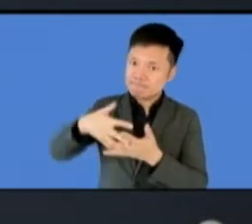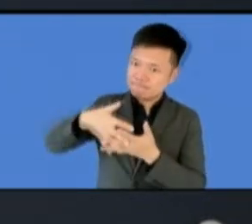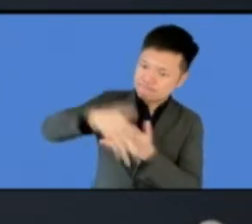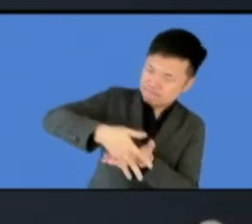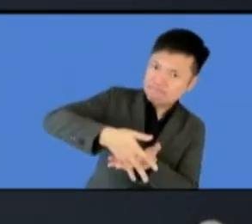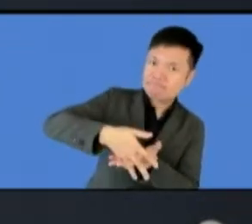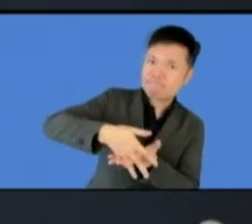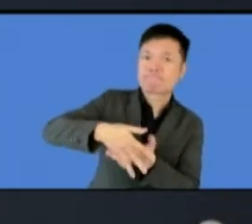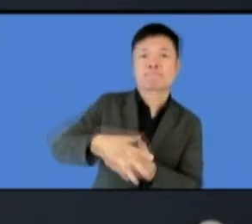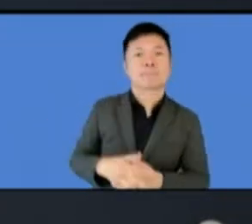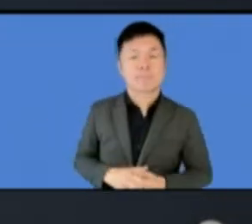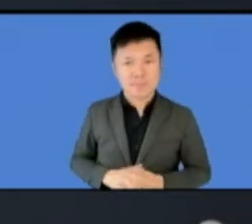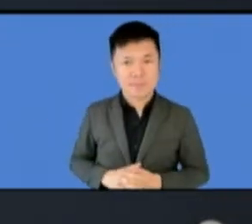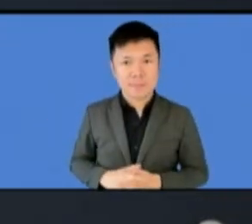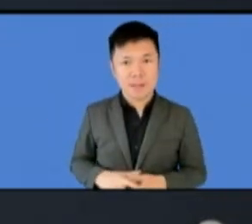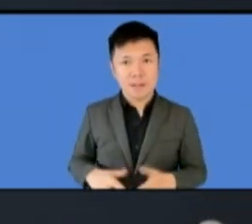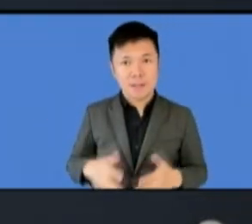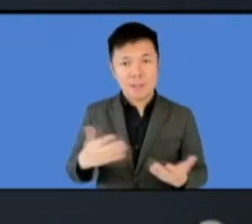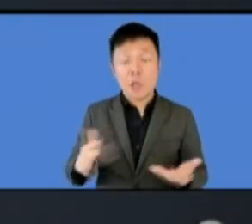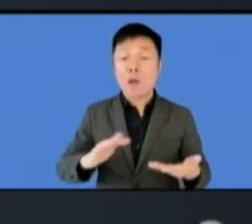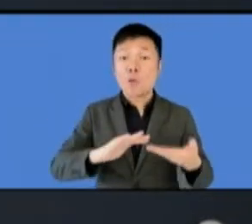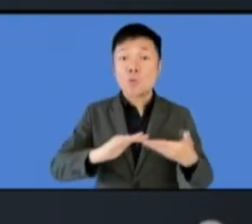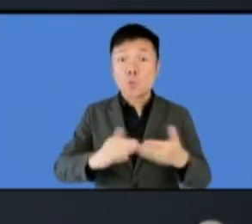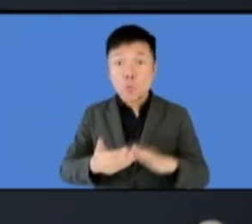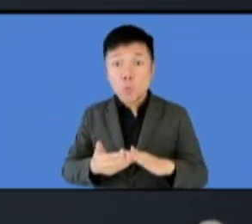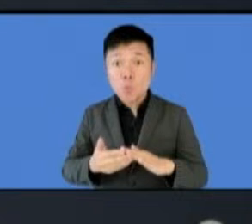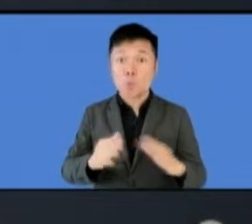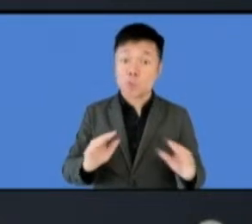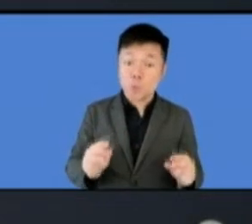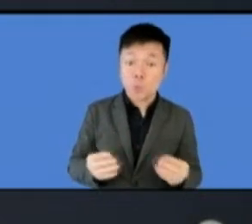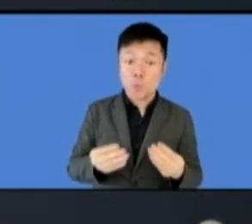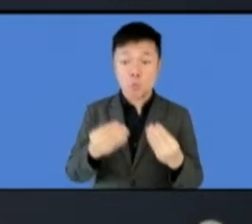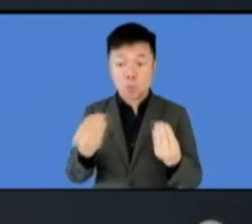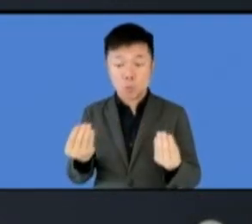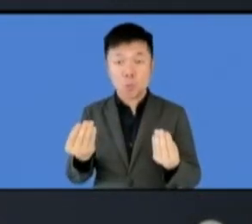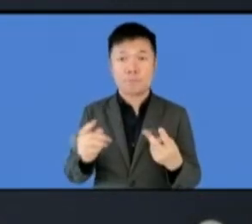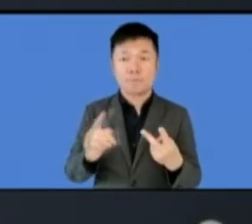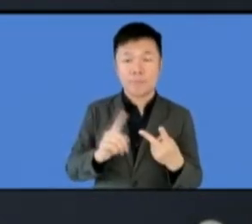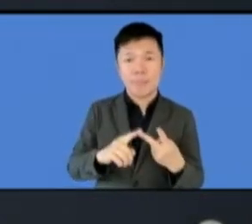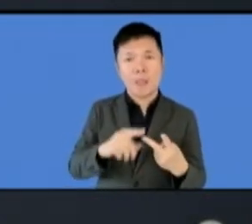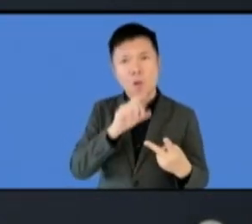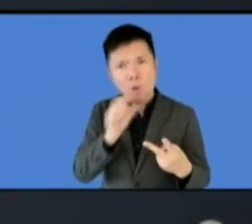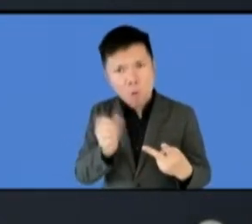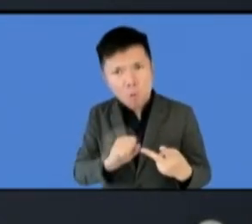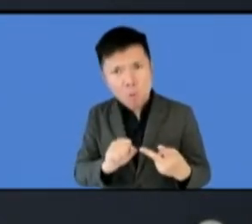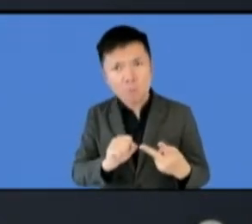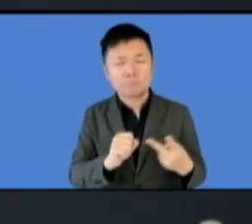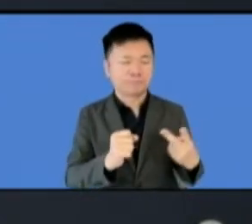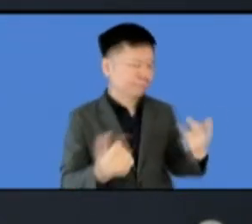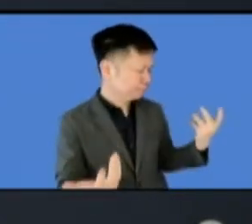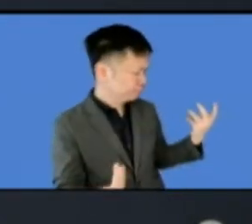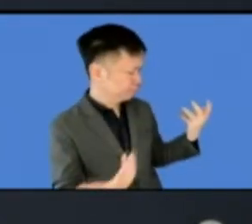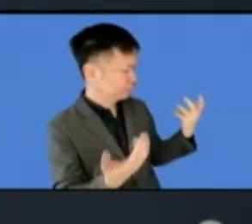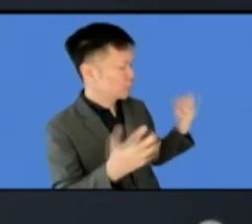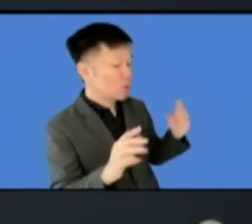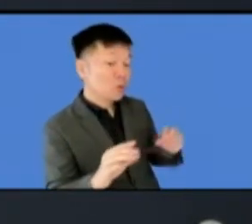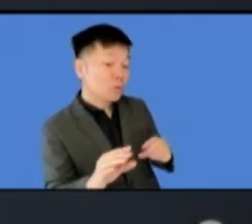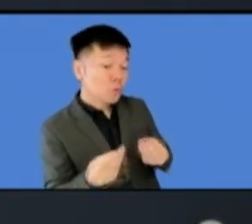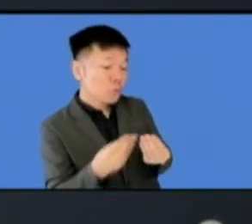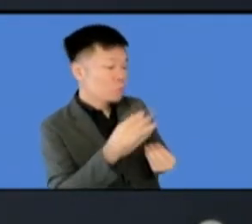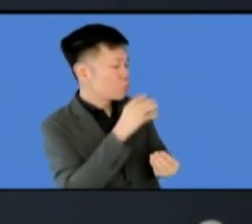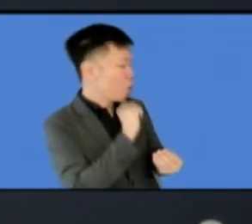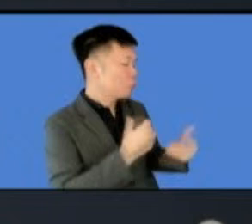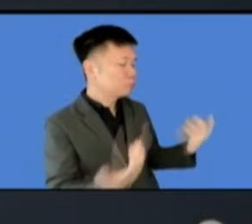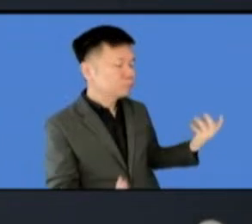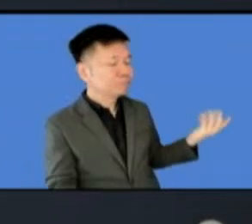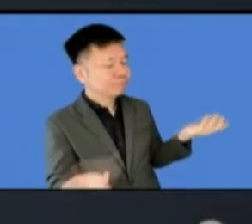opportunity is to bring communities of youth and communities of elders together. Now, numbers make the case. Sabine mentioned